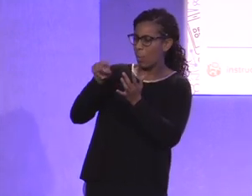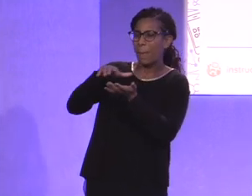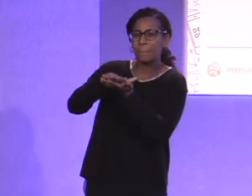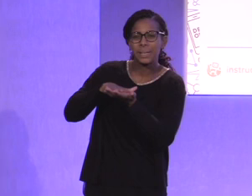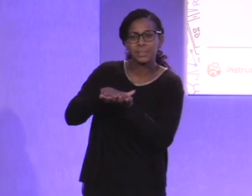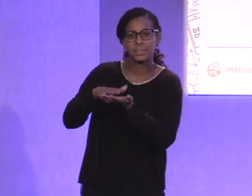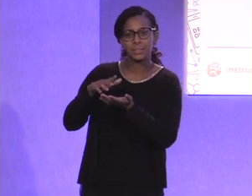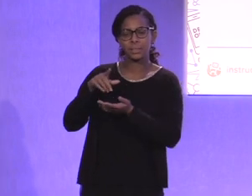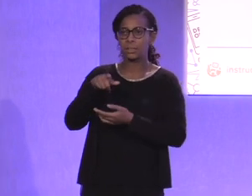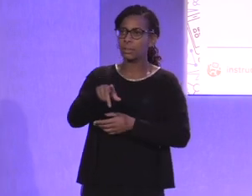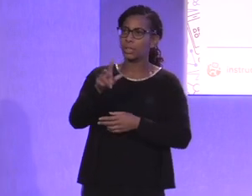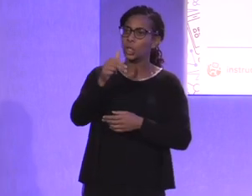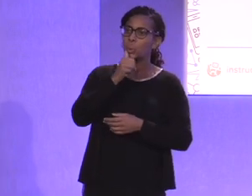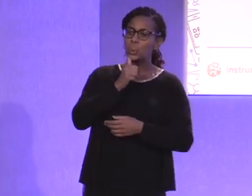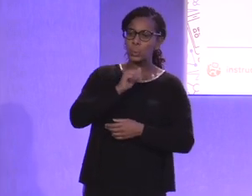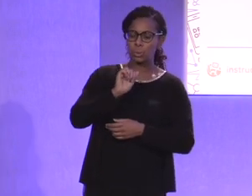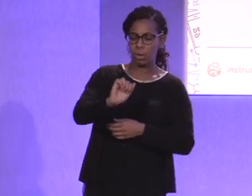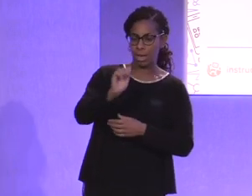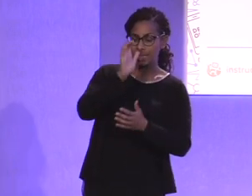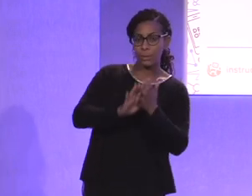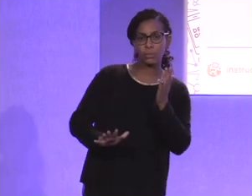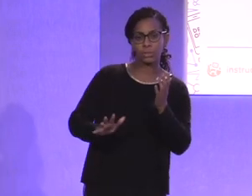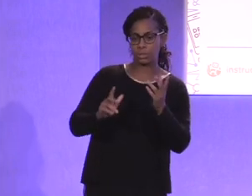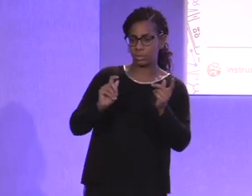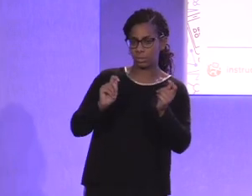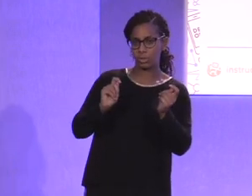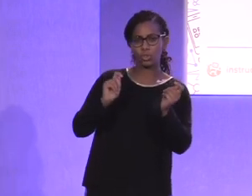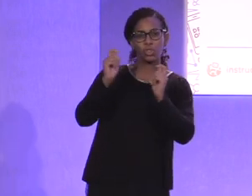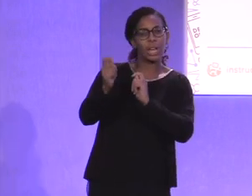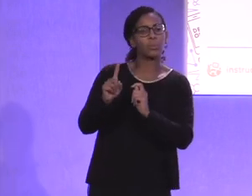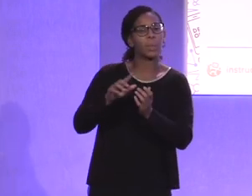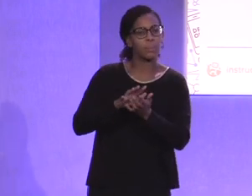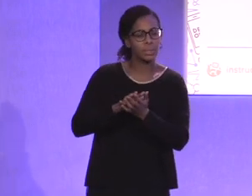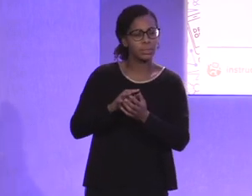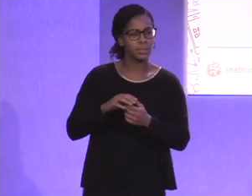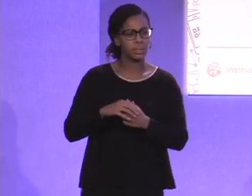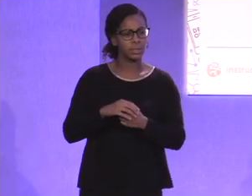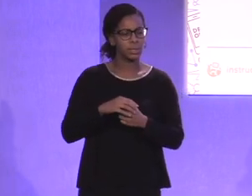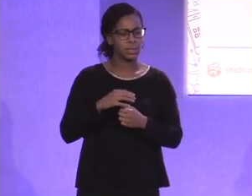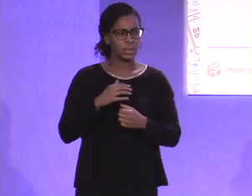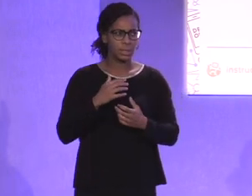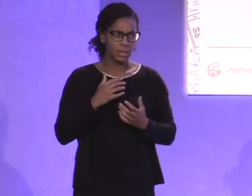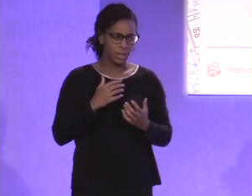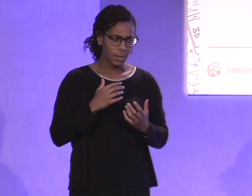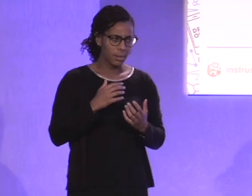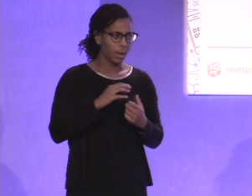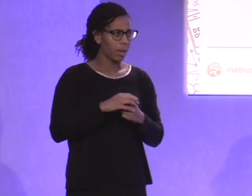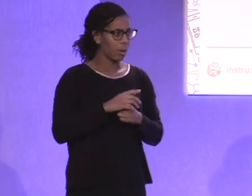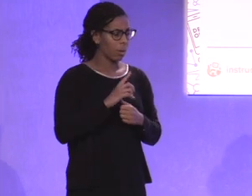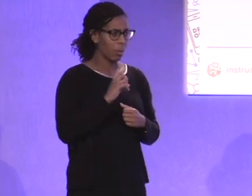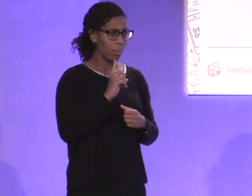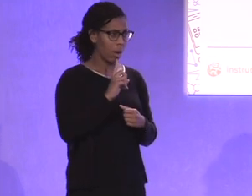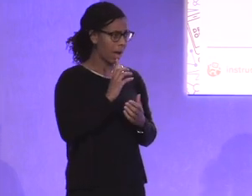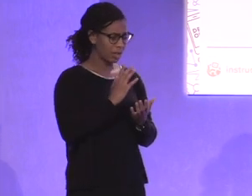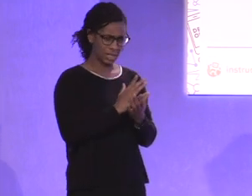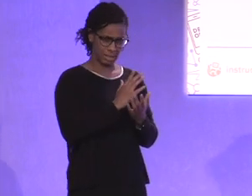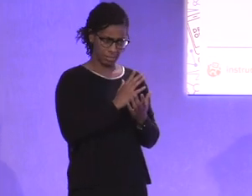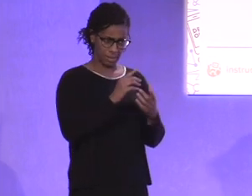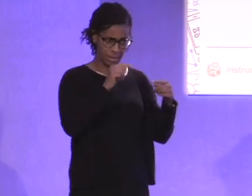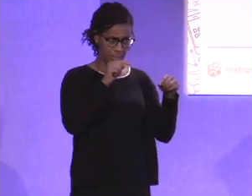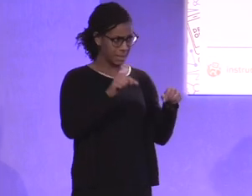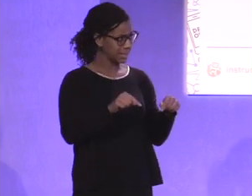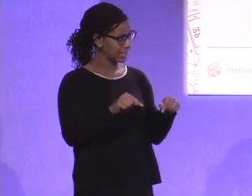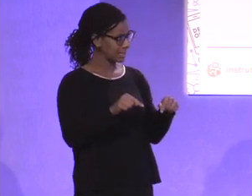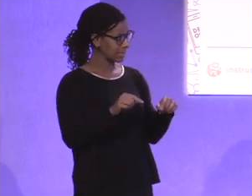experience. And that was like email ping pong and opinions and blah, blah, blah. Actually, this is their user. This is not